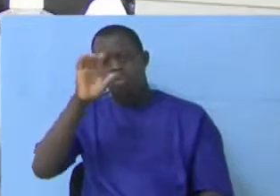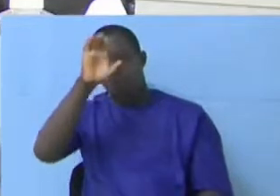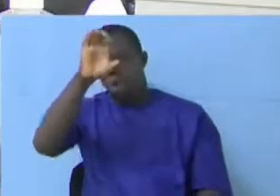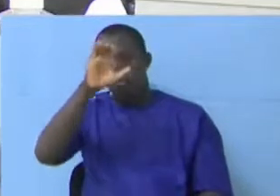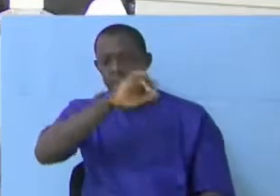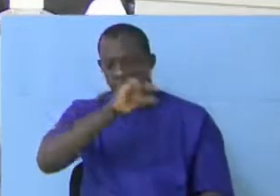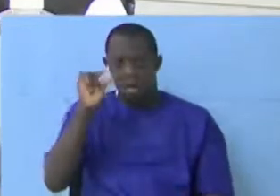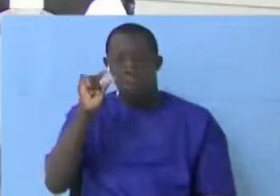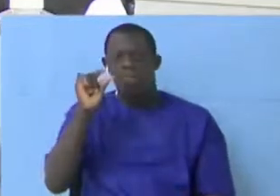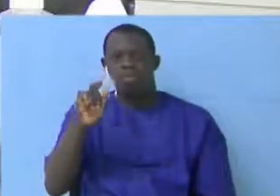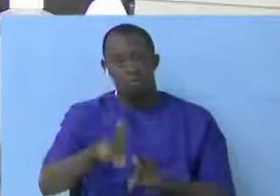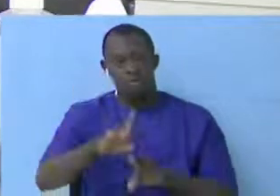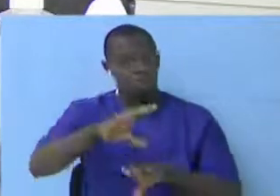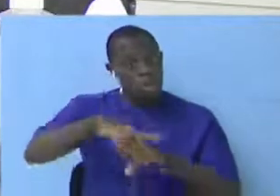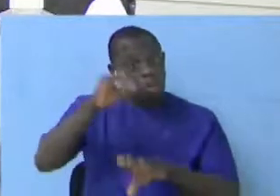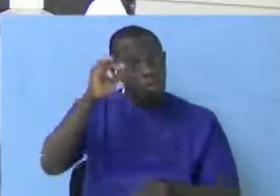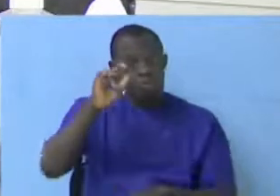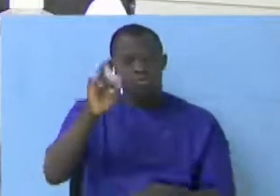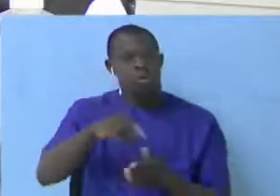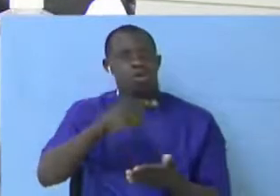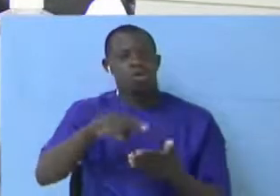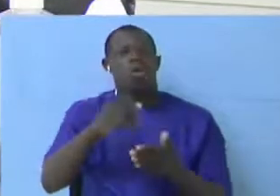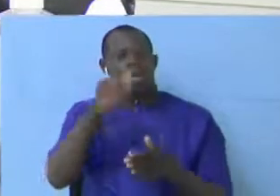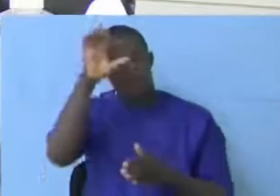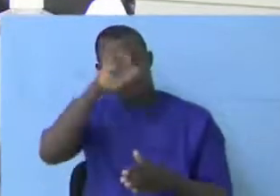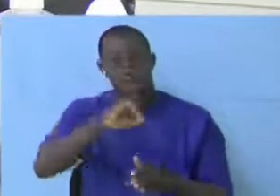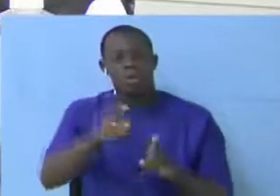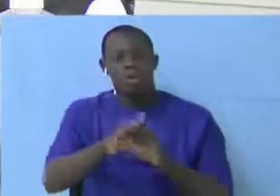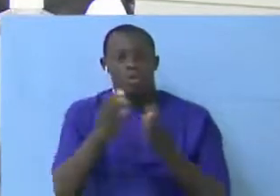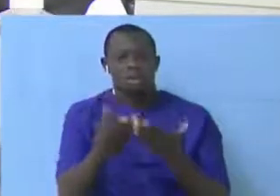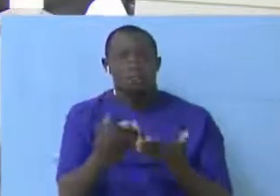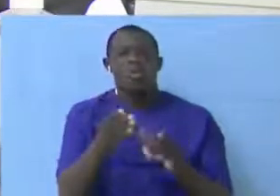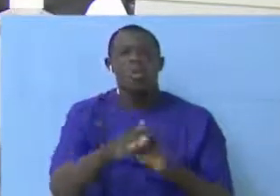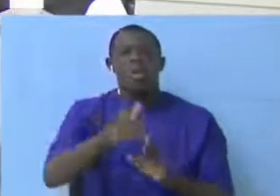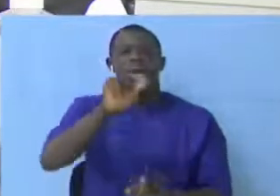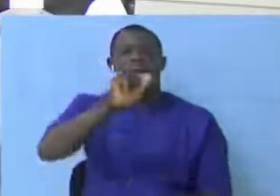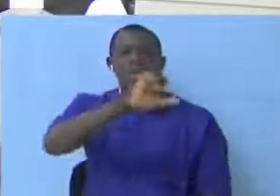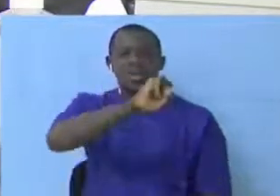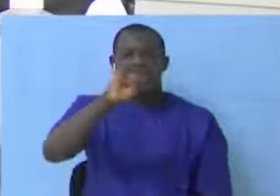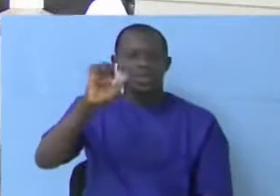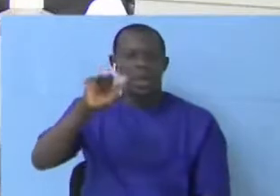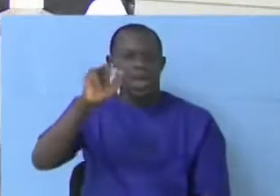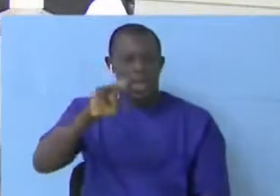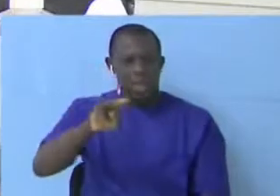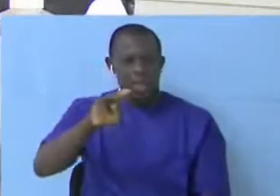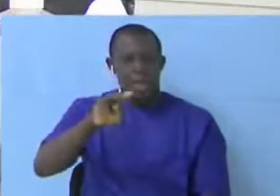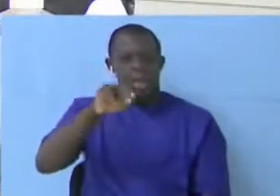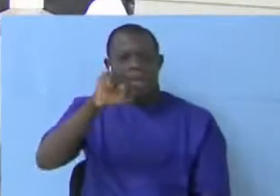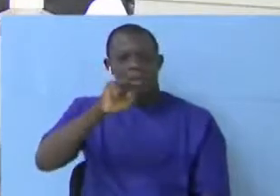Did Asan Sar? Asan Sar, yes. Yes, I found Asan Sar.